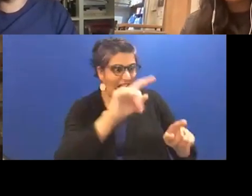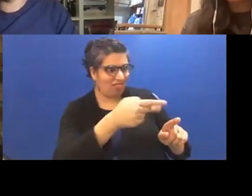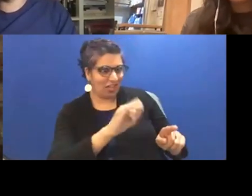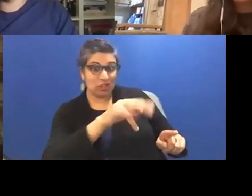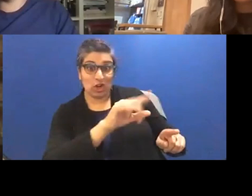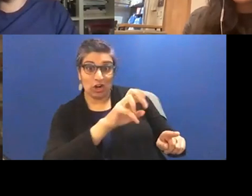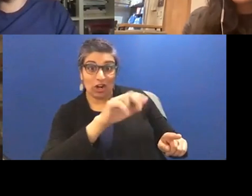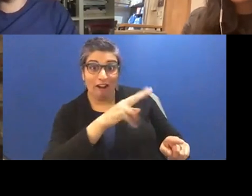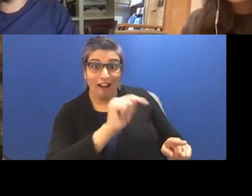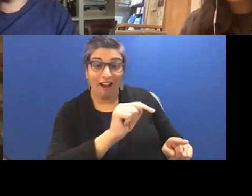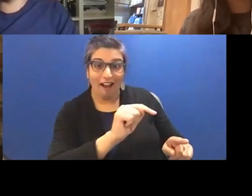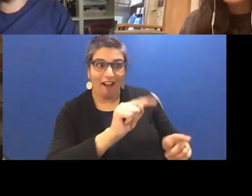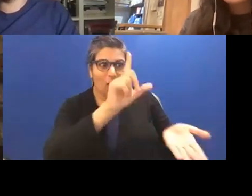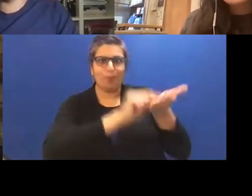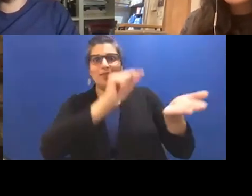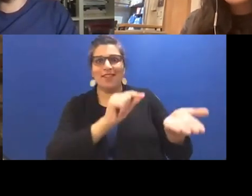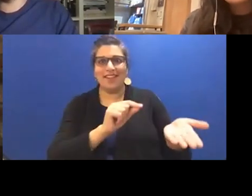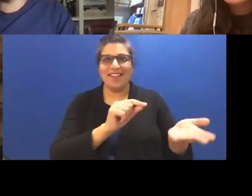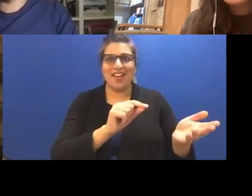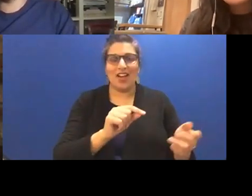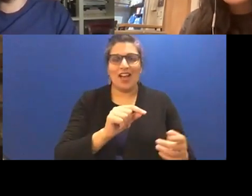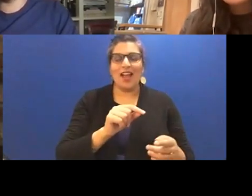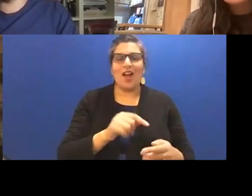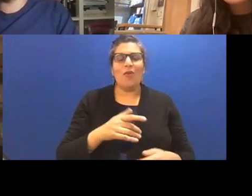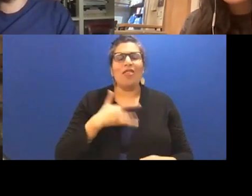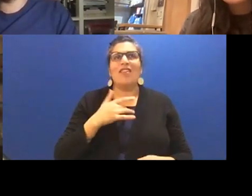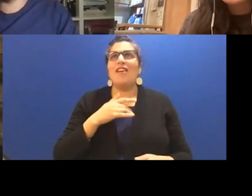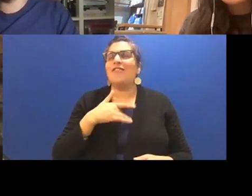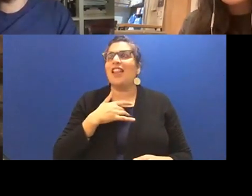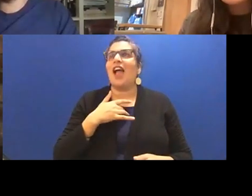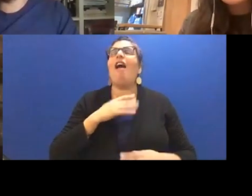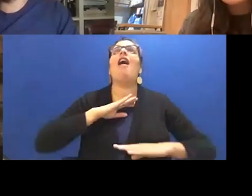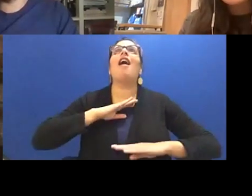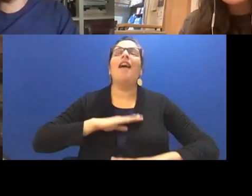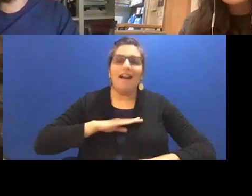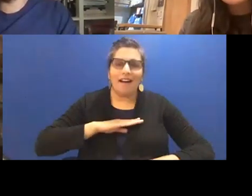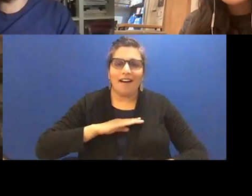there's a piece of like comfort that comes when you're like scrolling on Twitter and like this